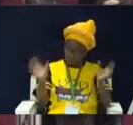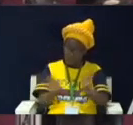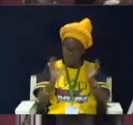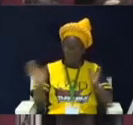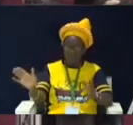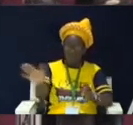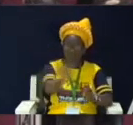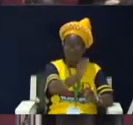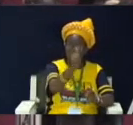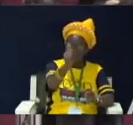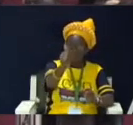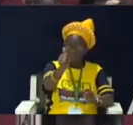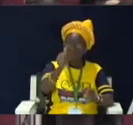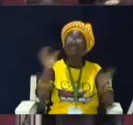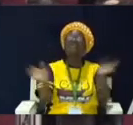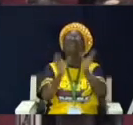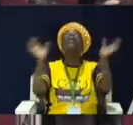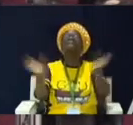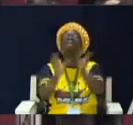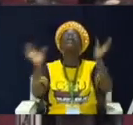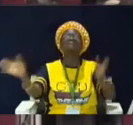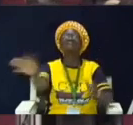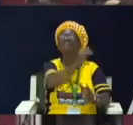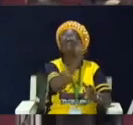Celebrate yourself.